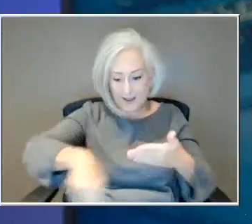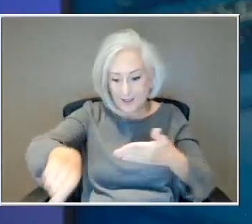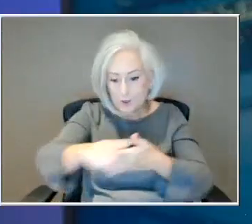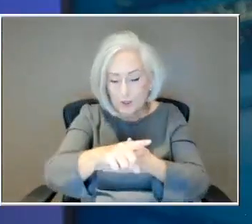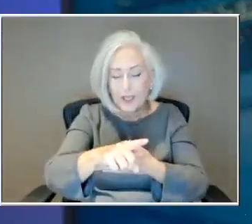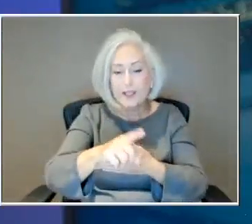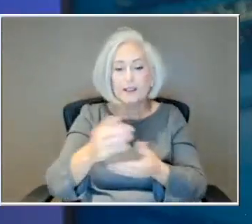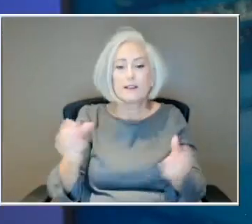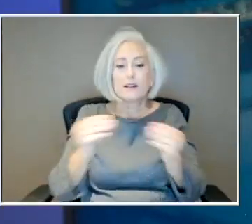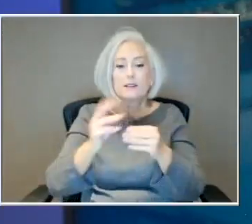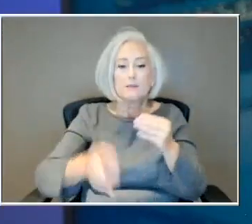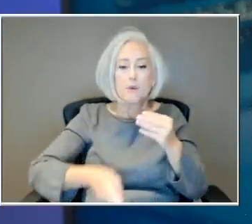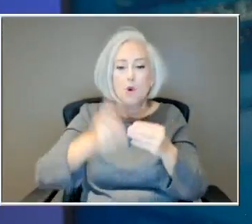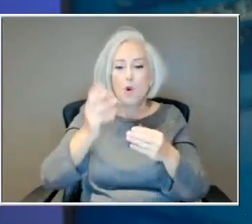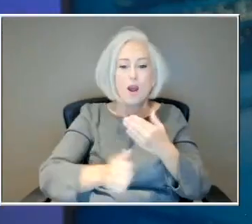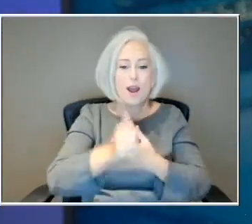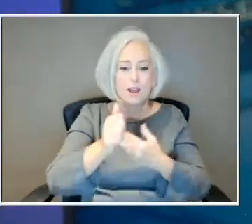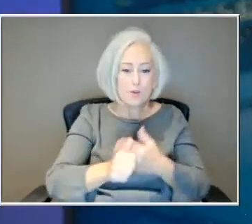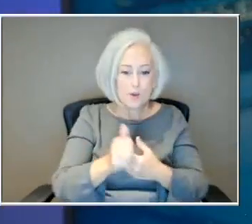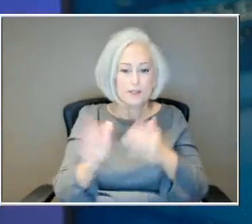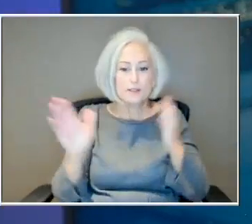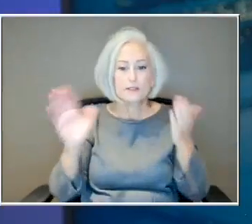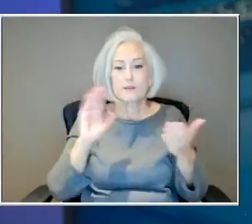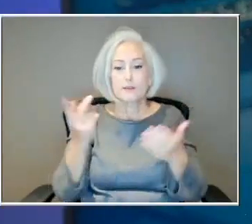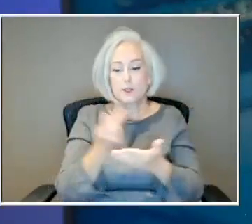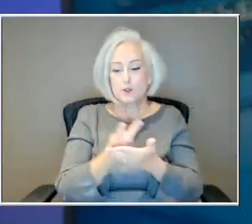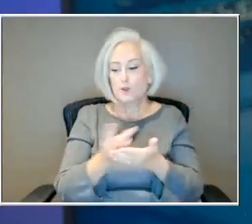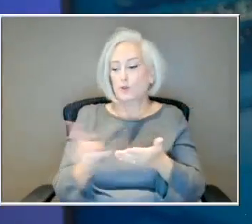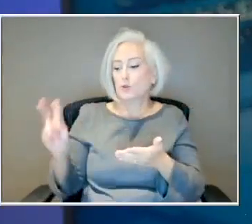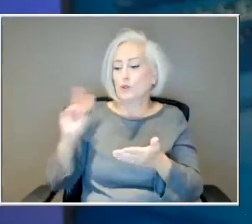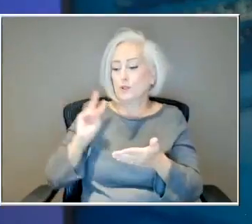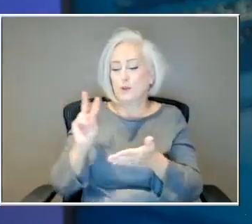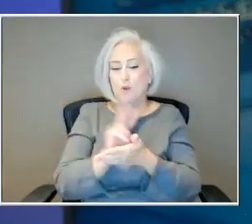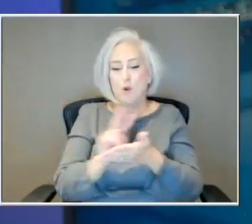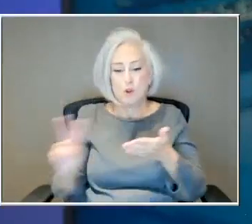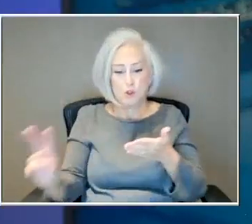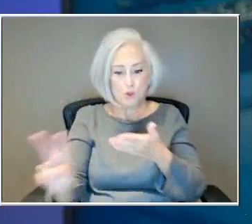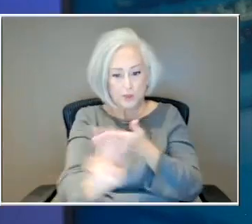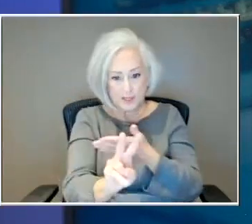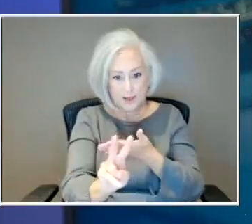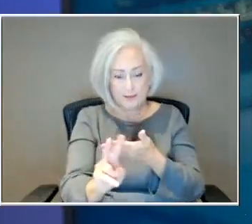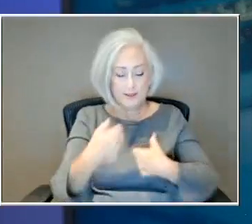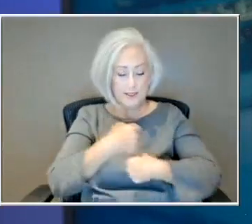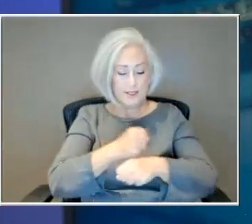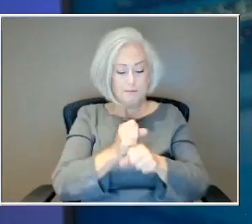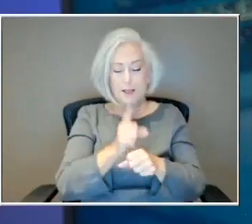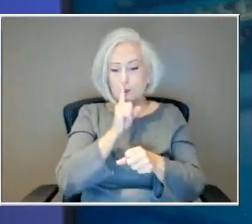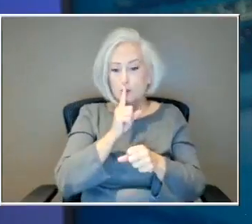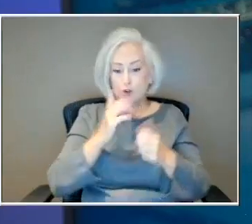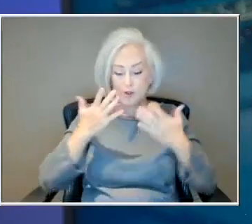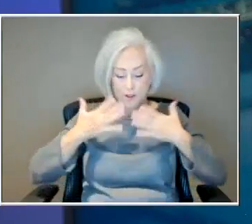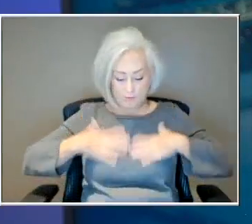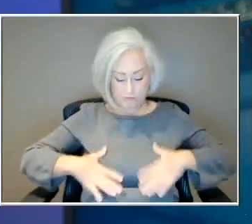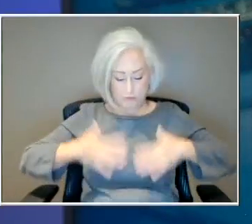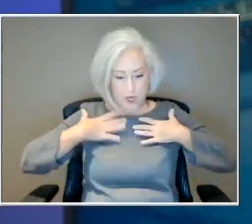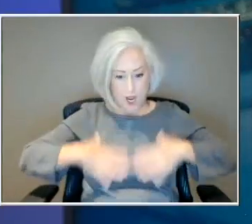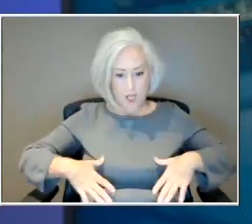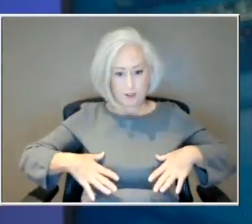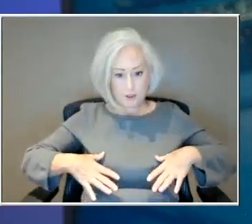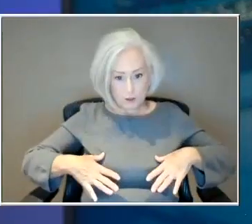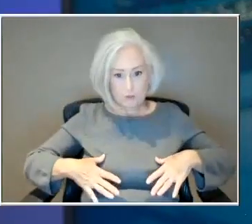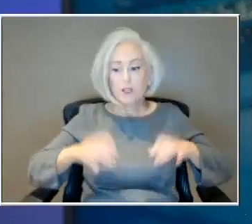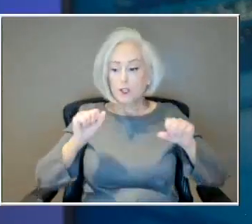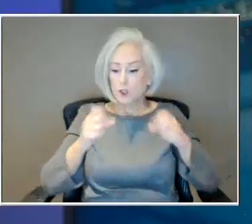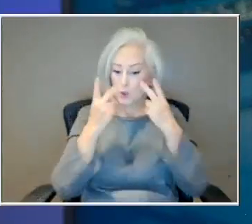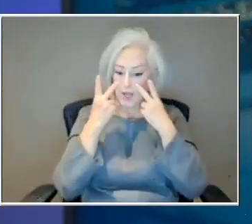if you were doing it 2 weeks before or 2 weeks after. So get them in a costume that is going to be able to be seen, and then also that they are able to see